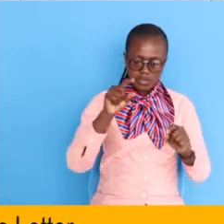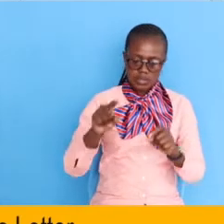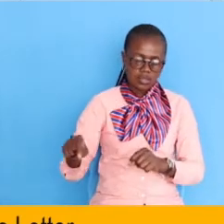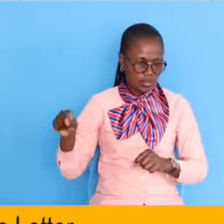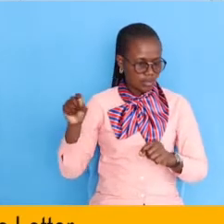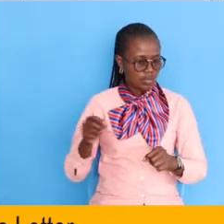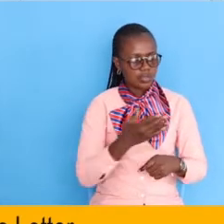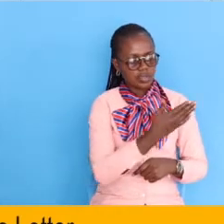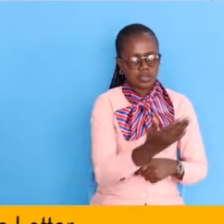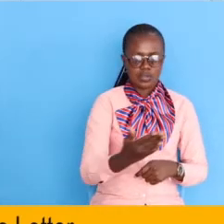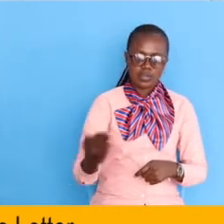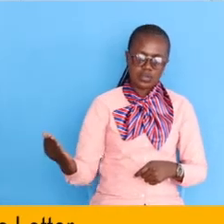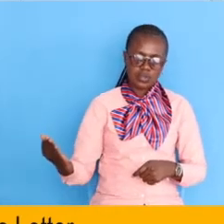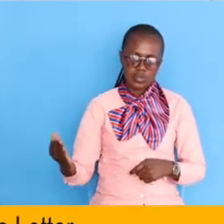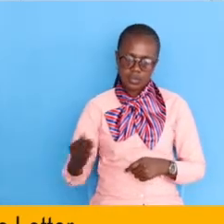two.